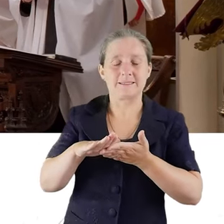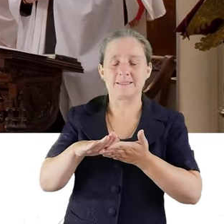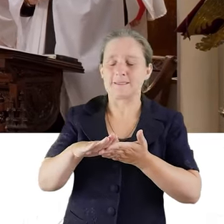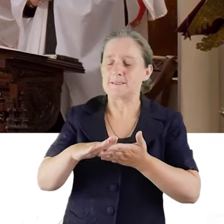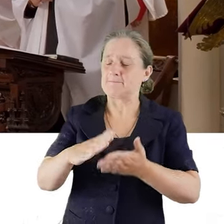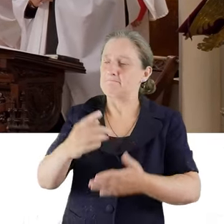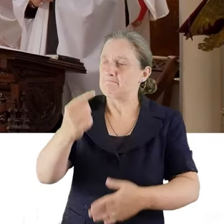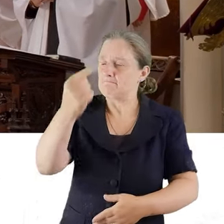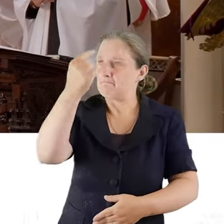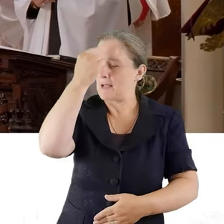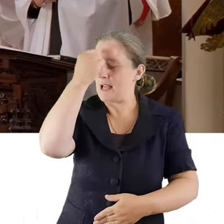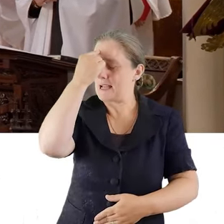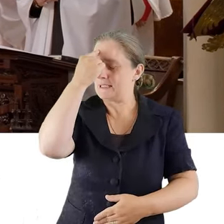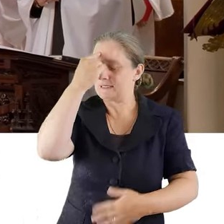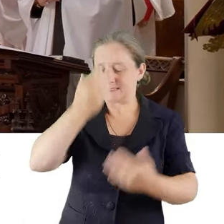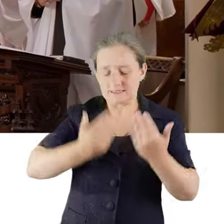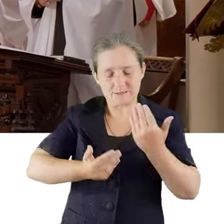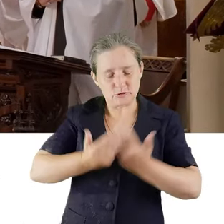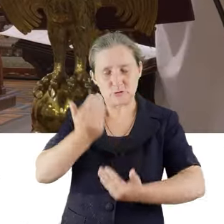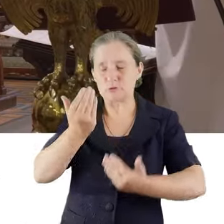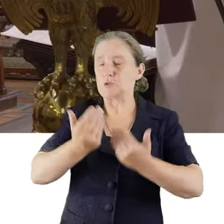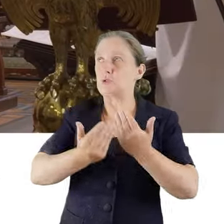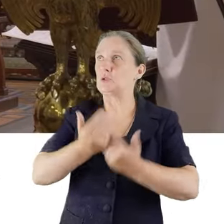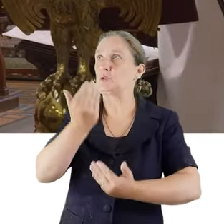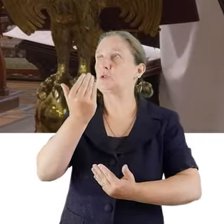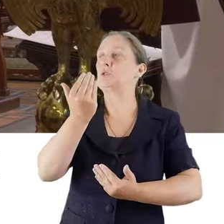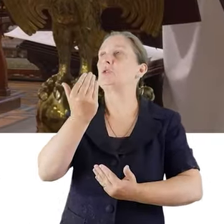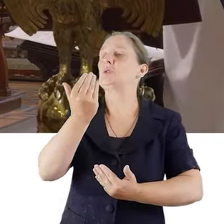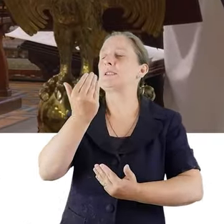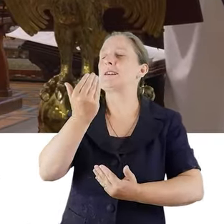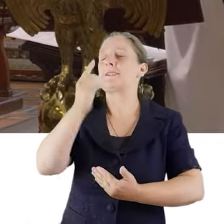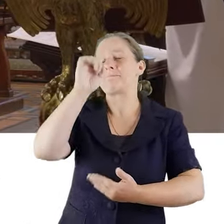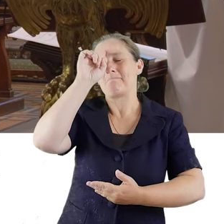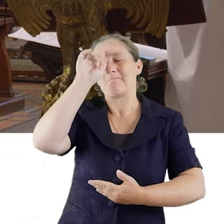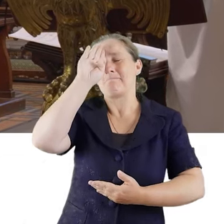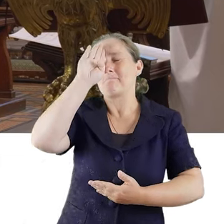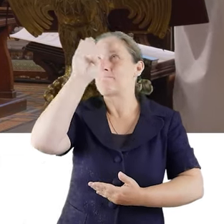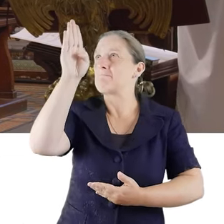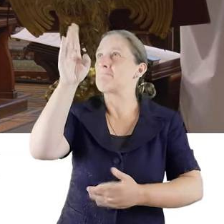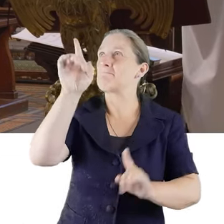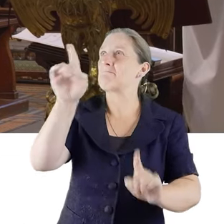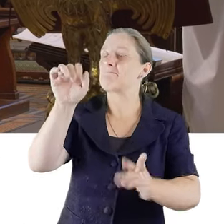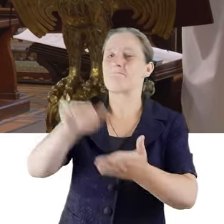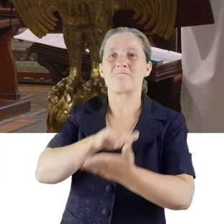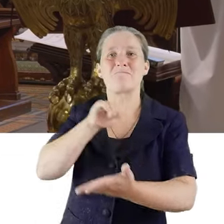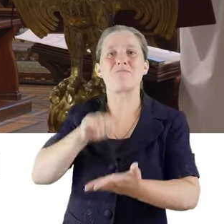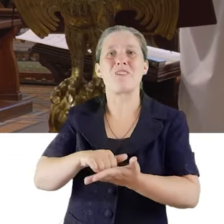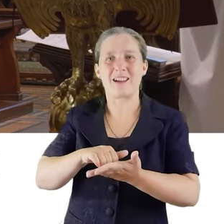Thank you.